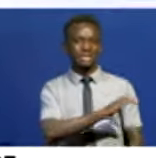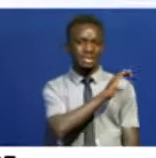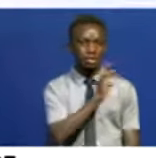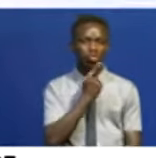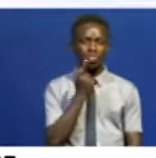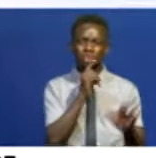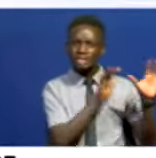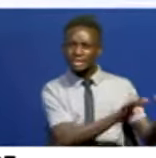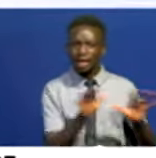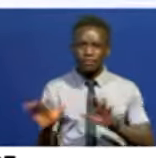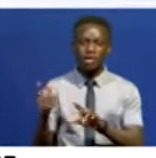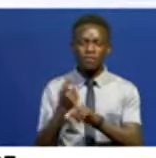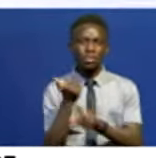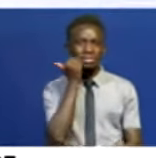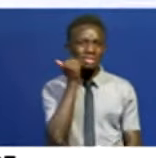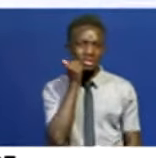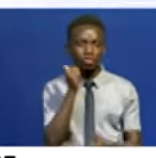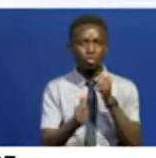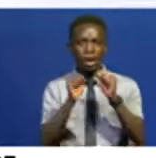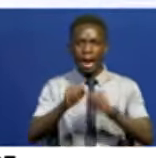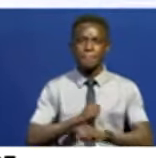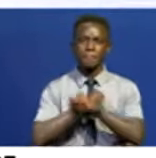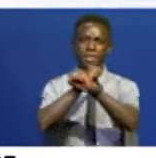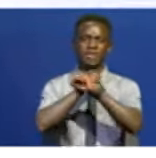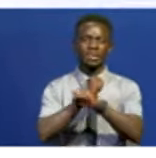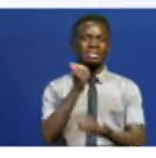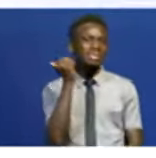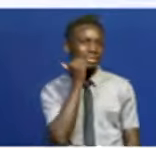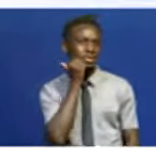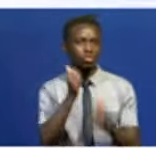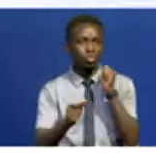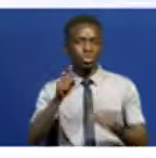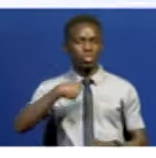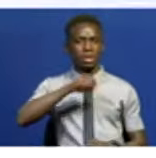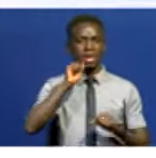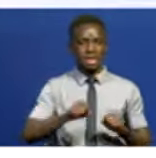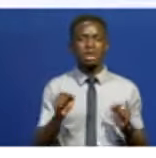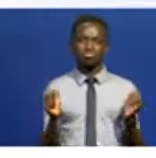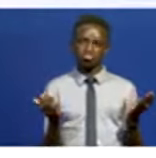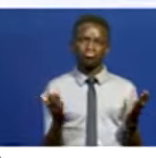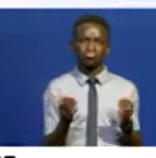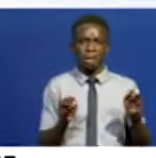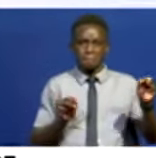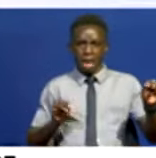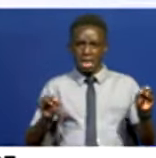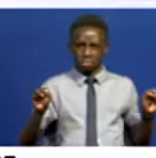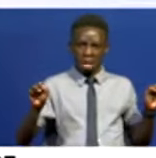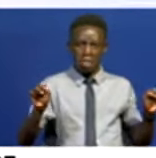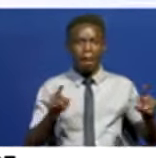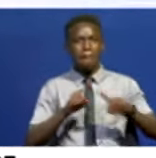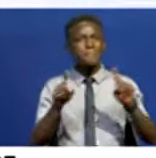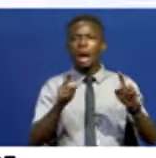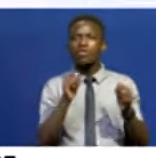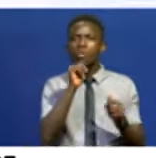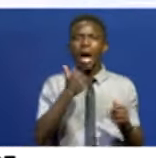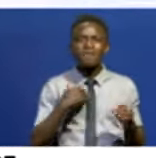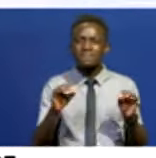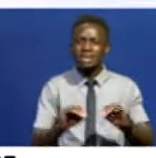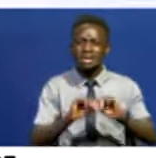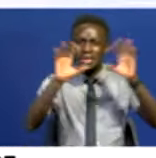are preventable, ailments that we can manage. But because there isn't a clear pathway